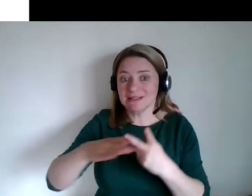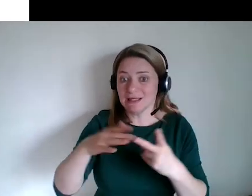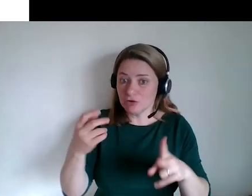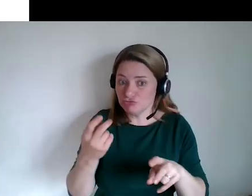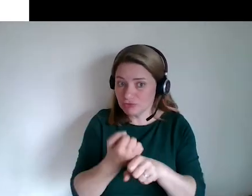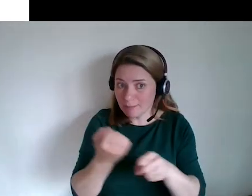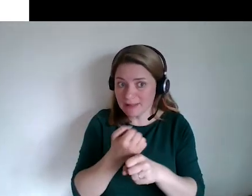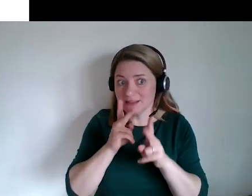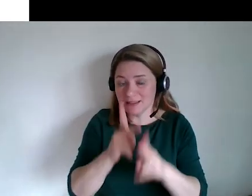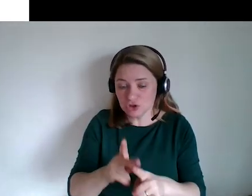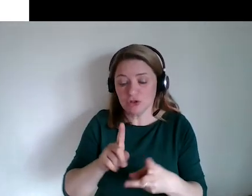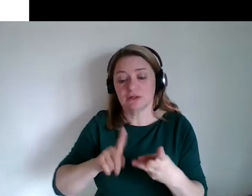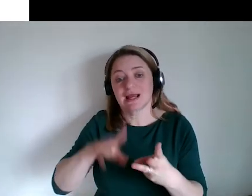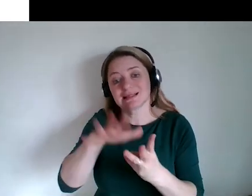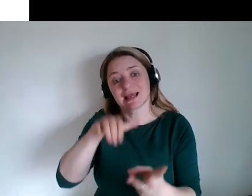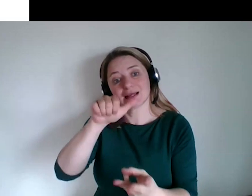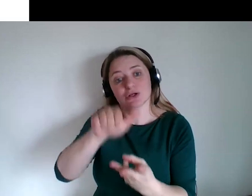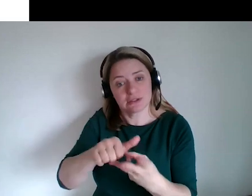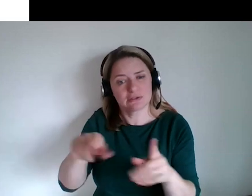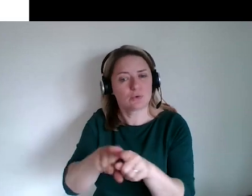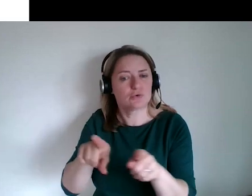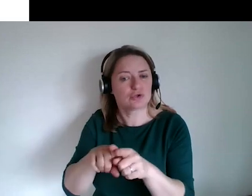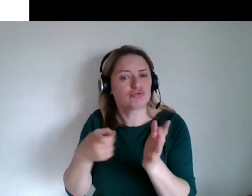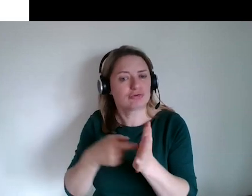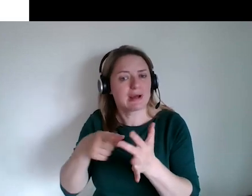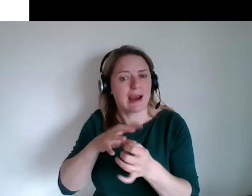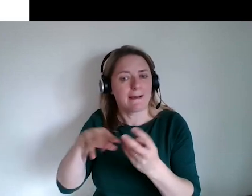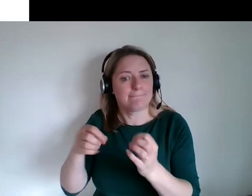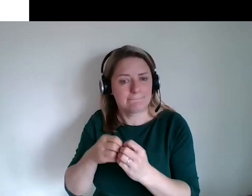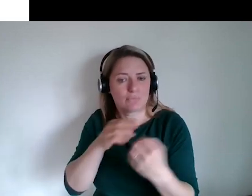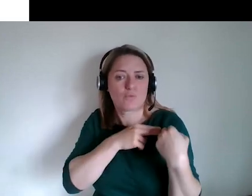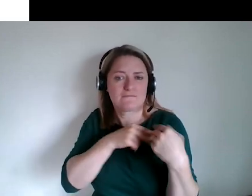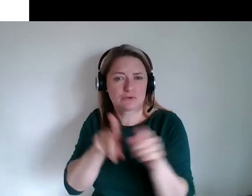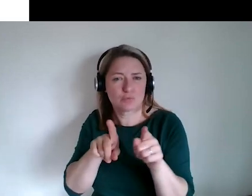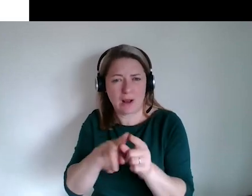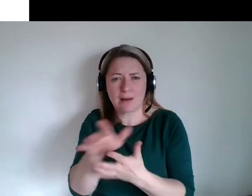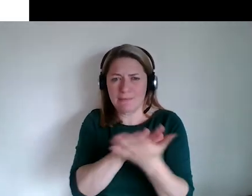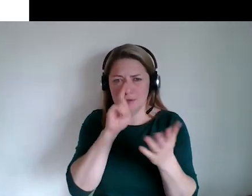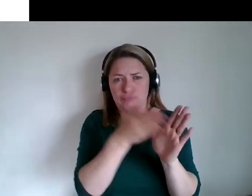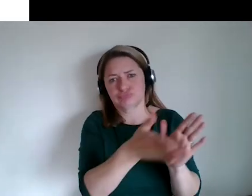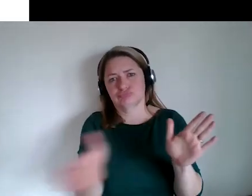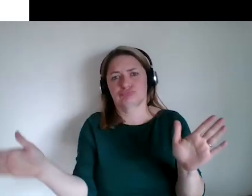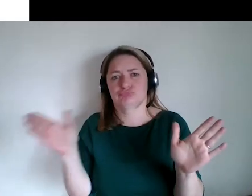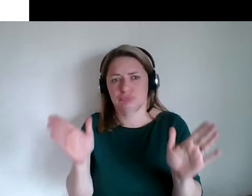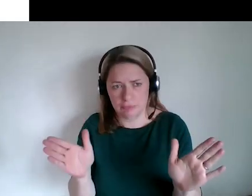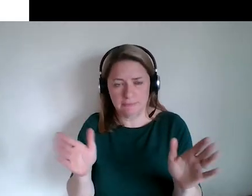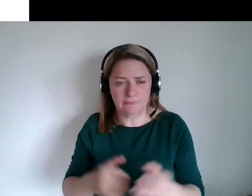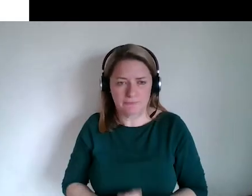rehabilitation, diagnostic and therapeutic radiographers, emergency care. So there's a wide range of different areas.